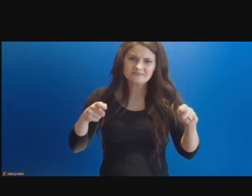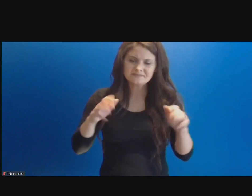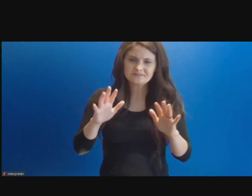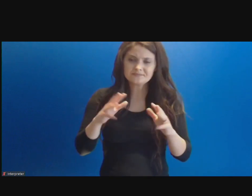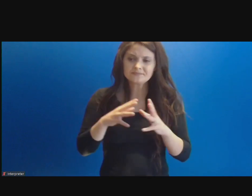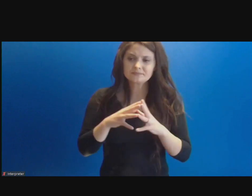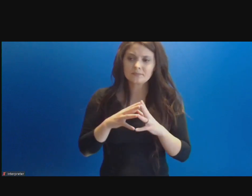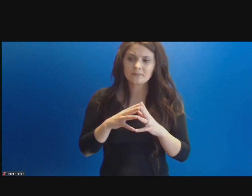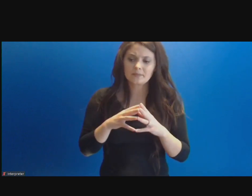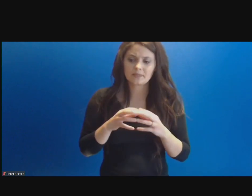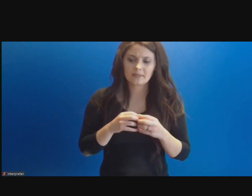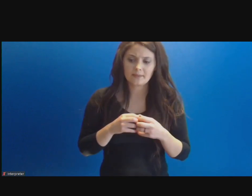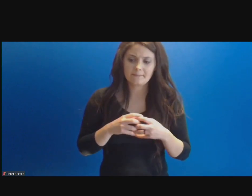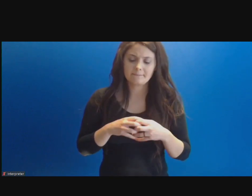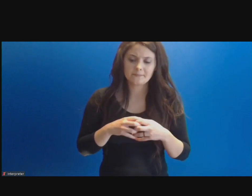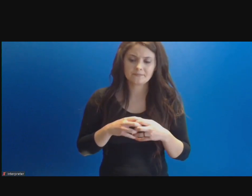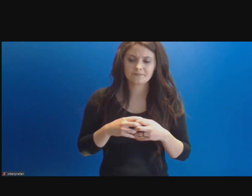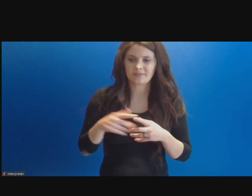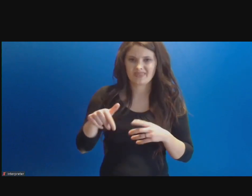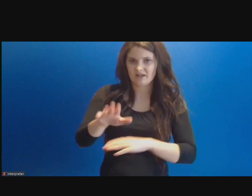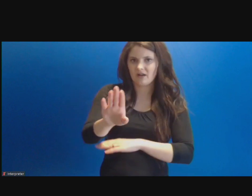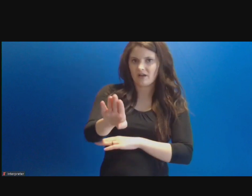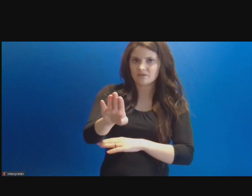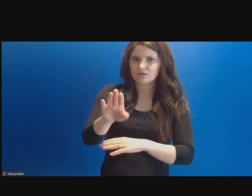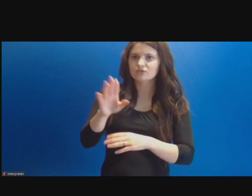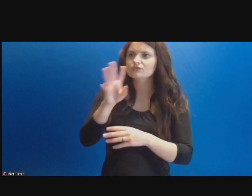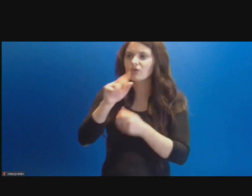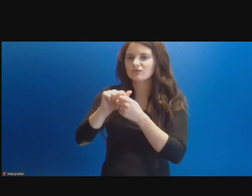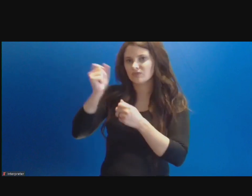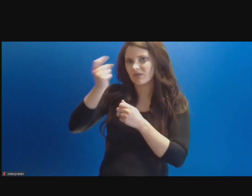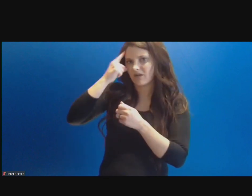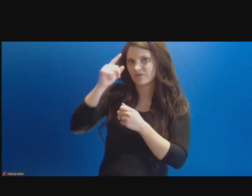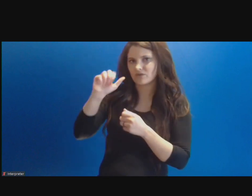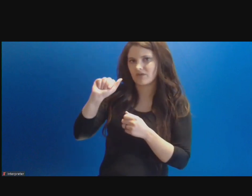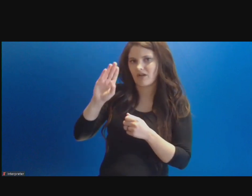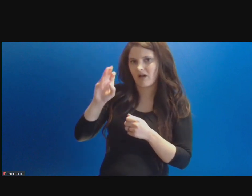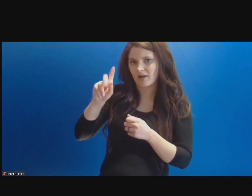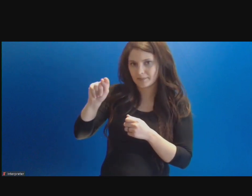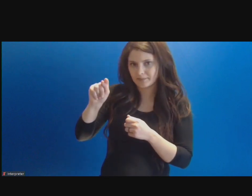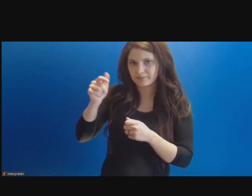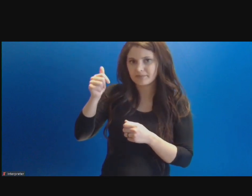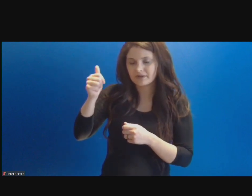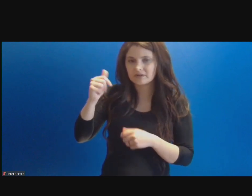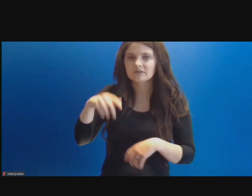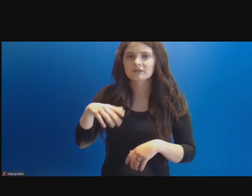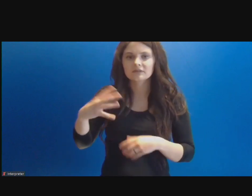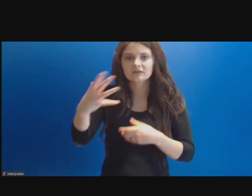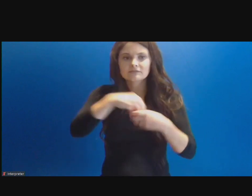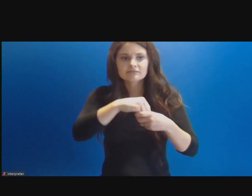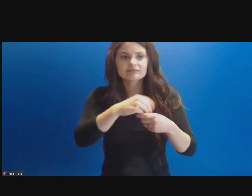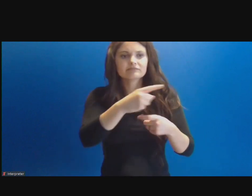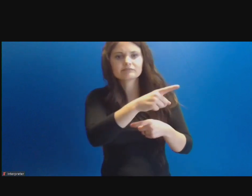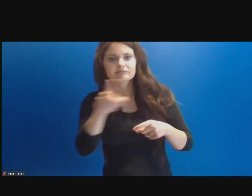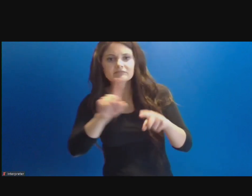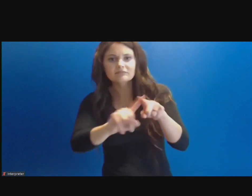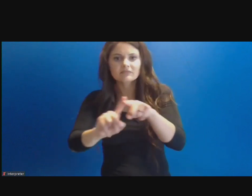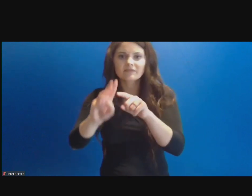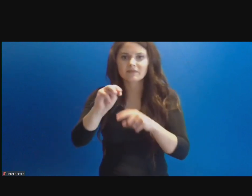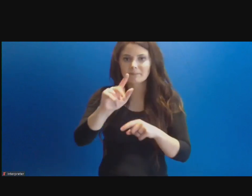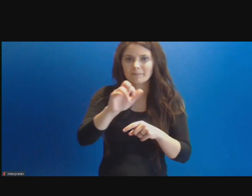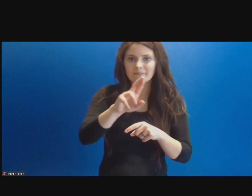the phone this afternoon with Governor Abbott for a couple hours, and he was on with mayors and county judges from around the